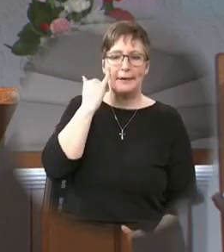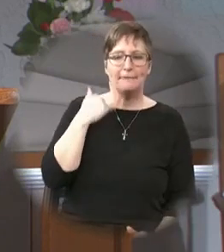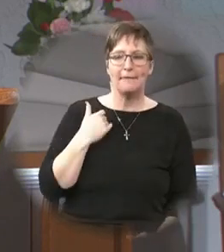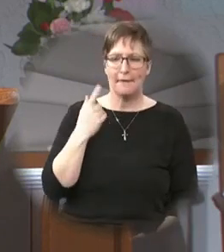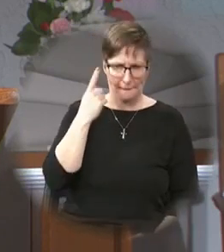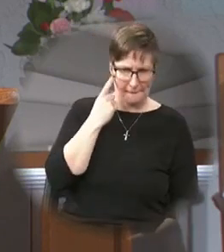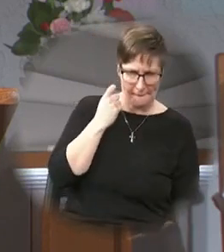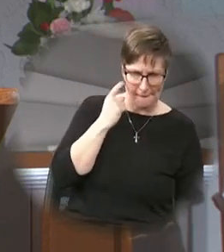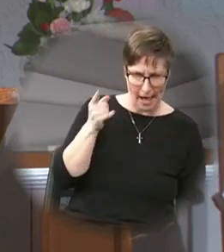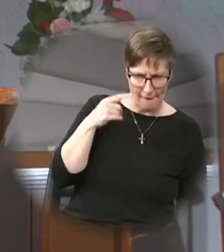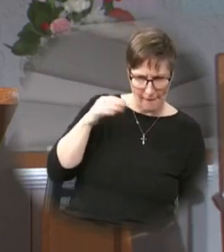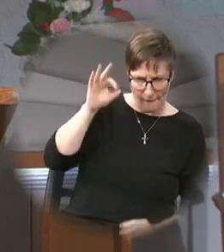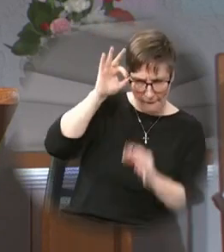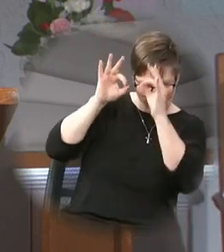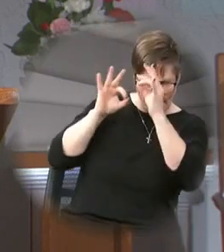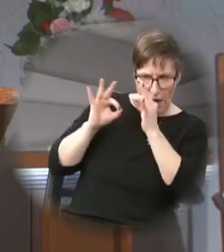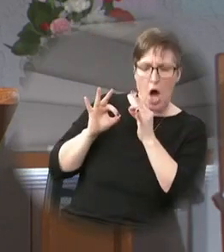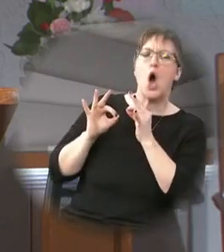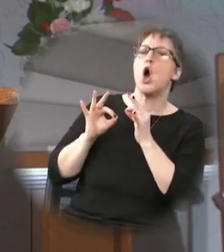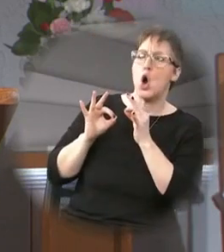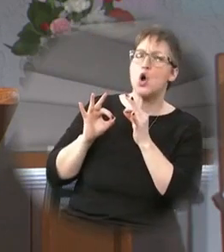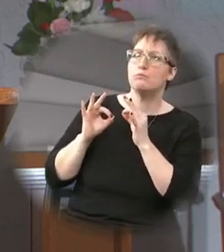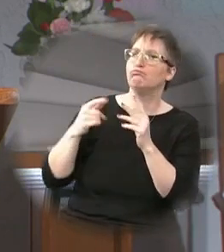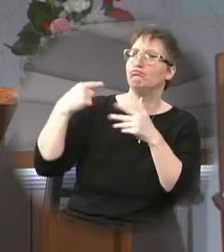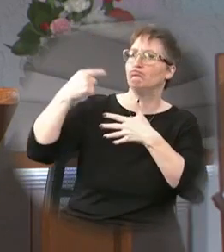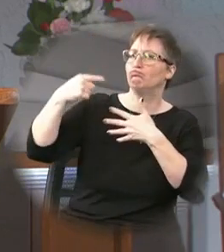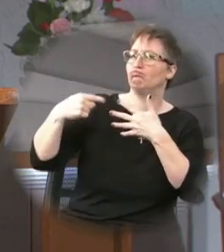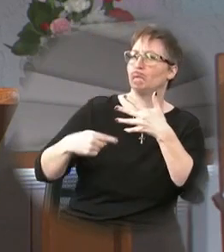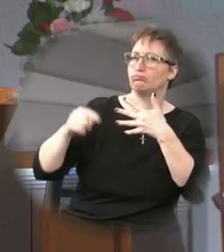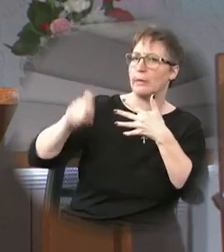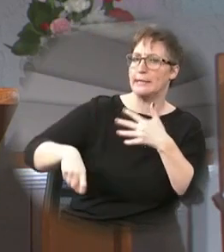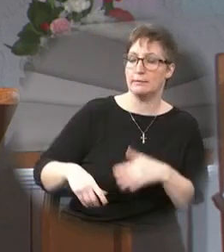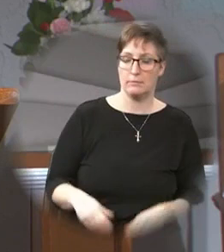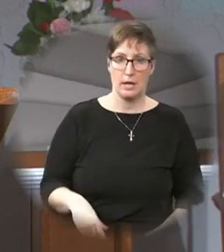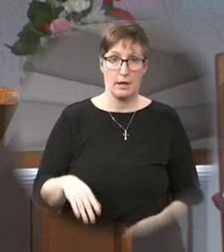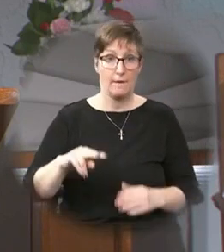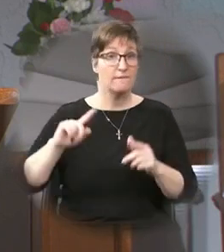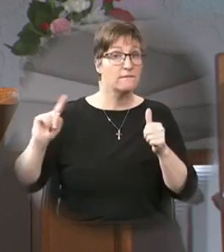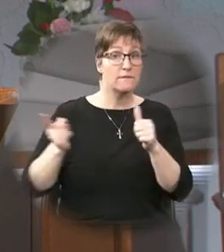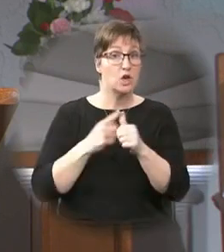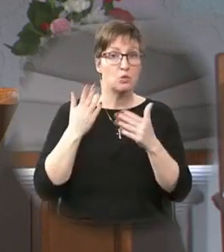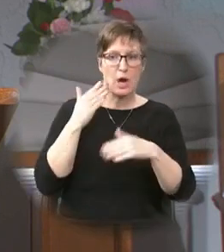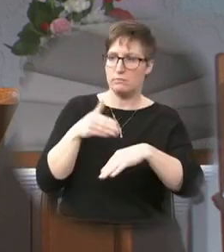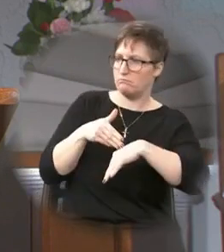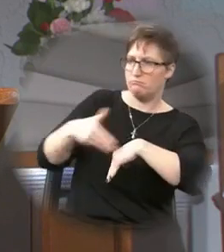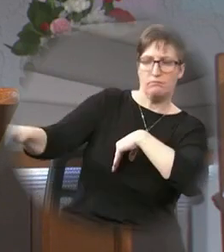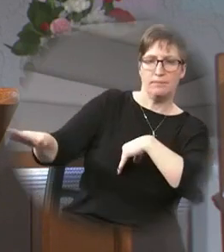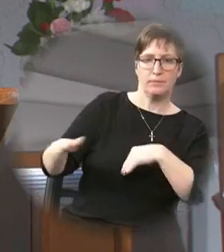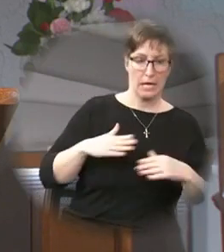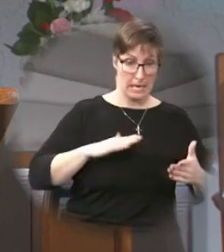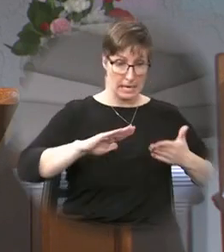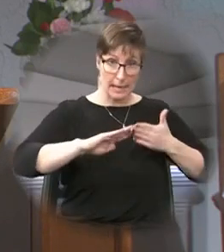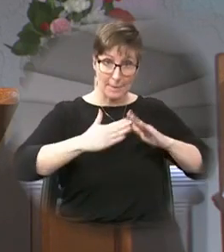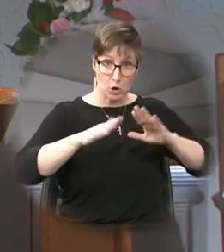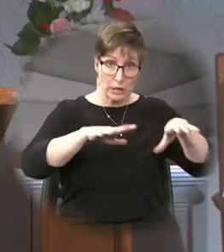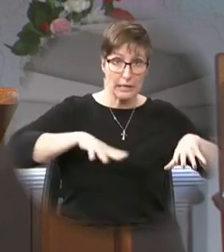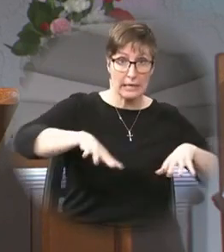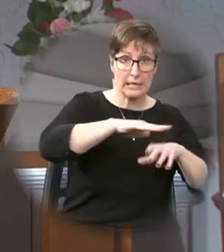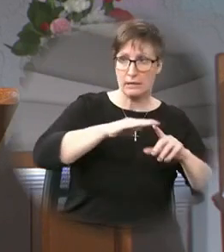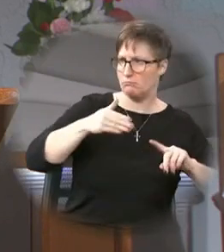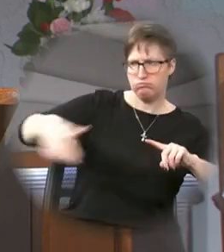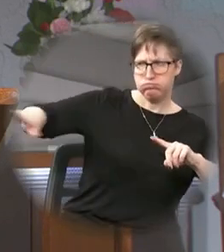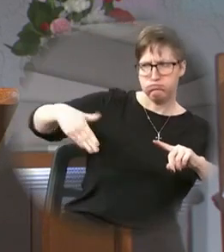to have leprosy. The person would be exiled from the community, as it was believed to be a very